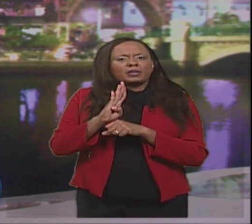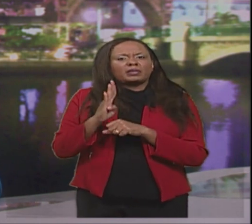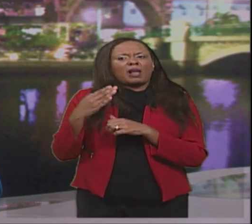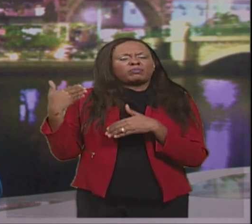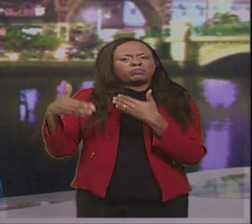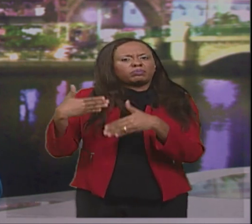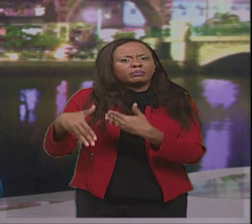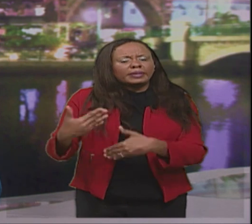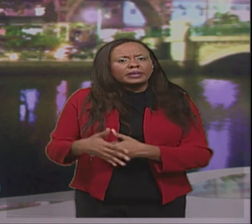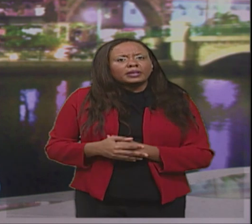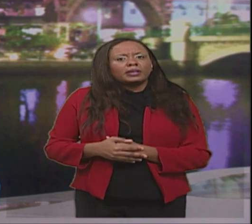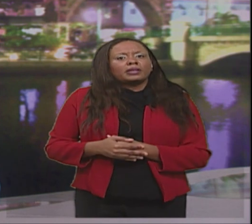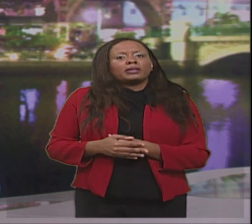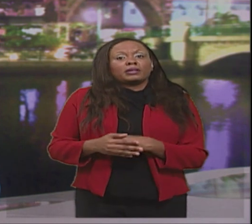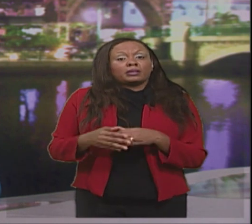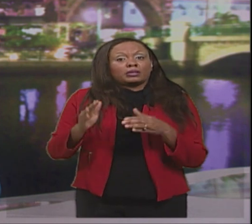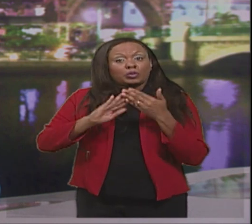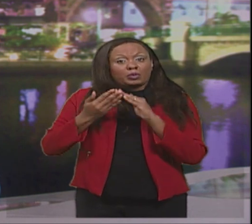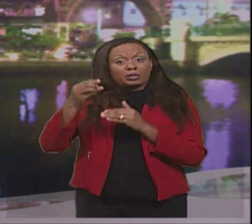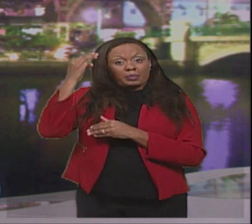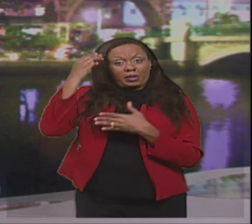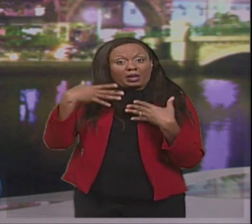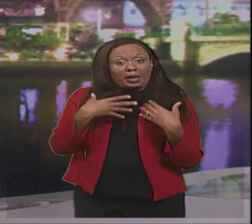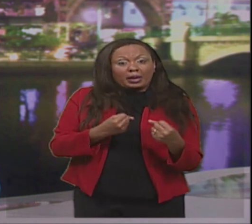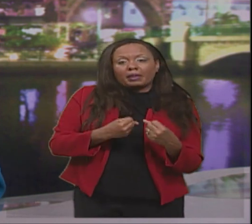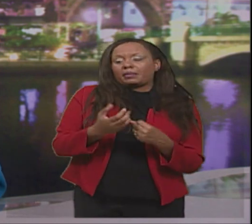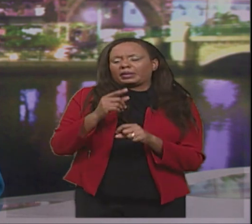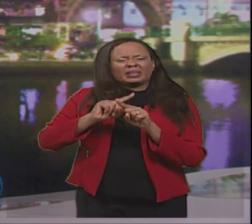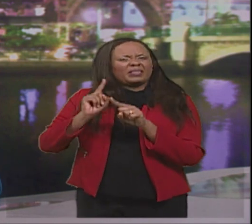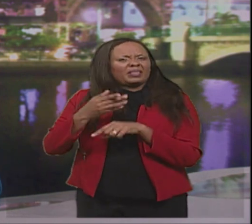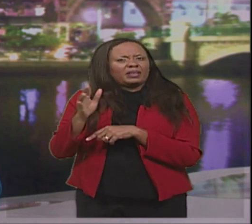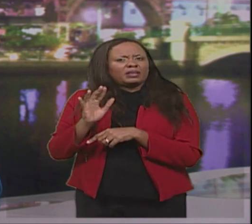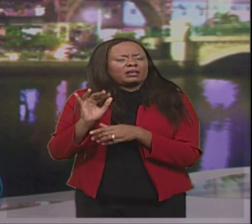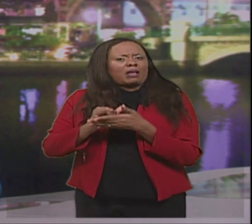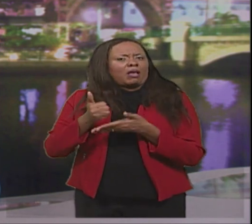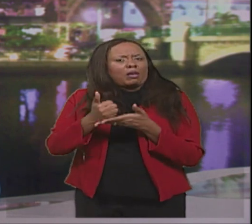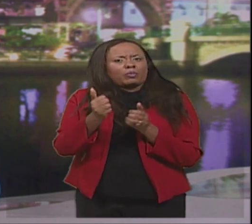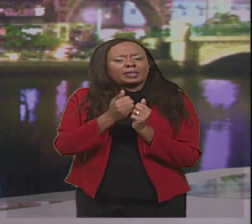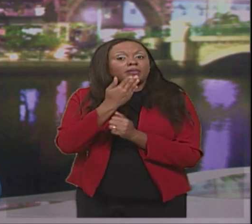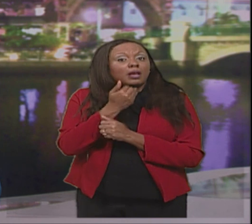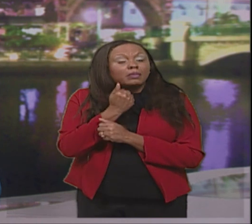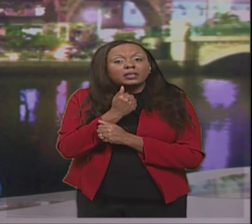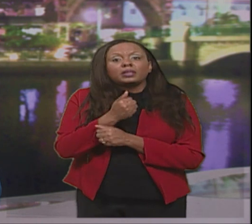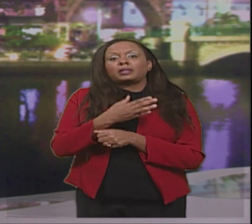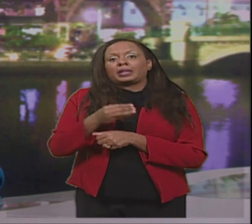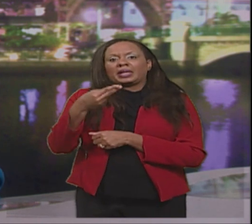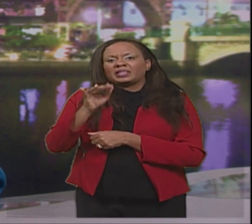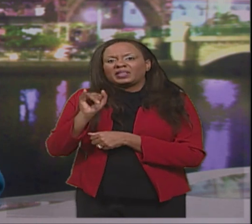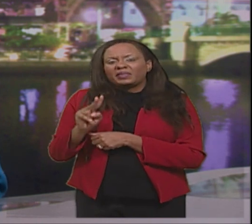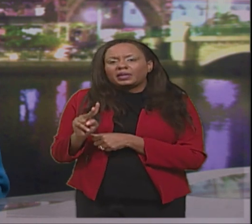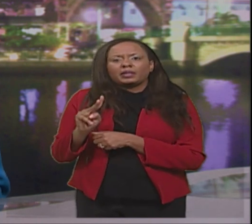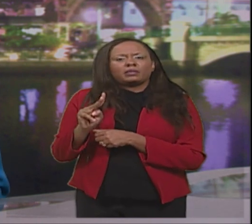expanding community mental health and decentralizing services like dialysis and HIV treatment are all key to